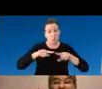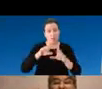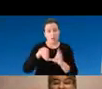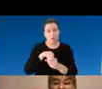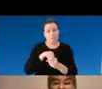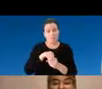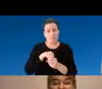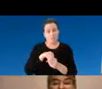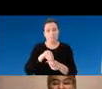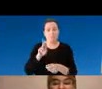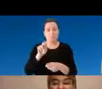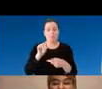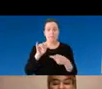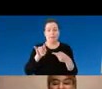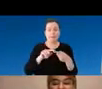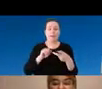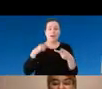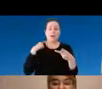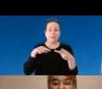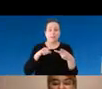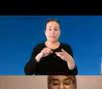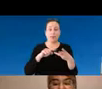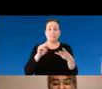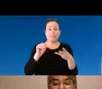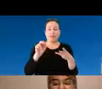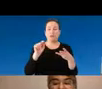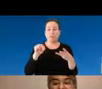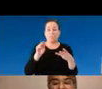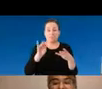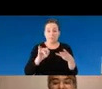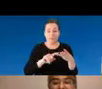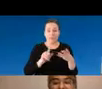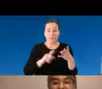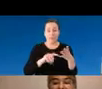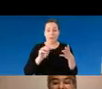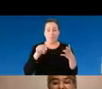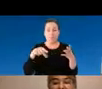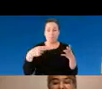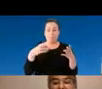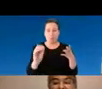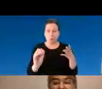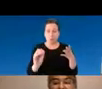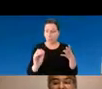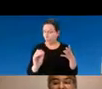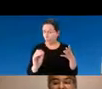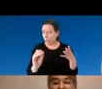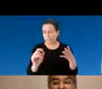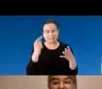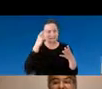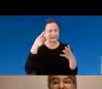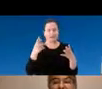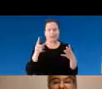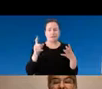Annette, Mandombi, and Mpo. I don't think Mpo is here. She's having issues with